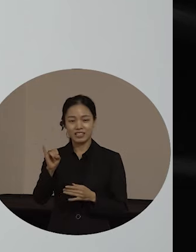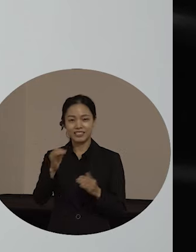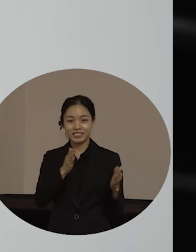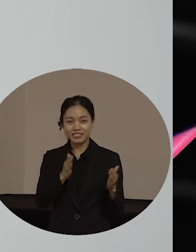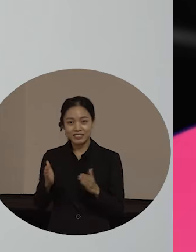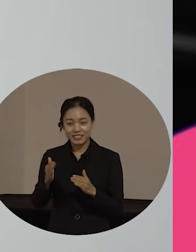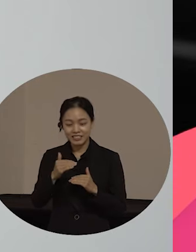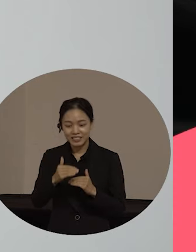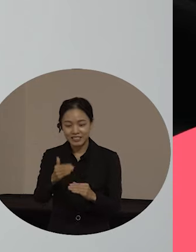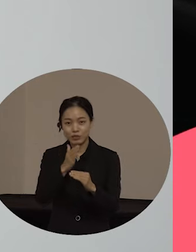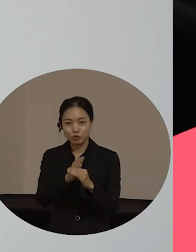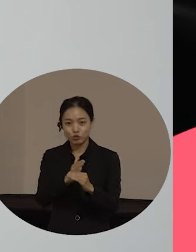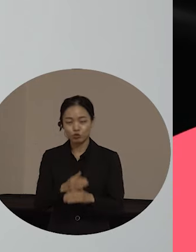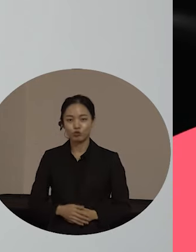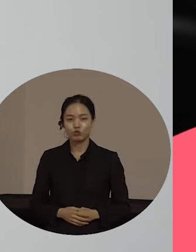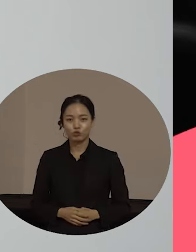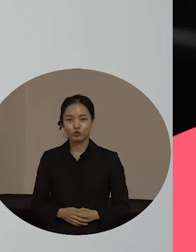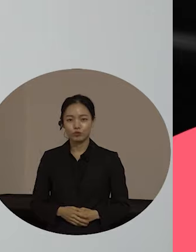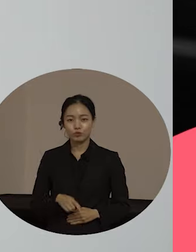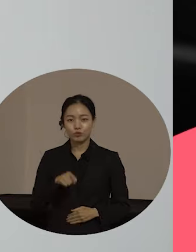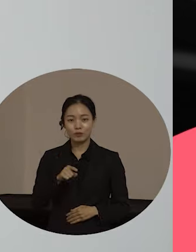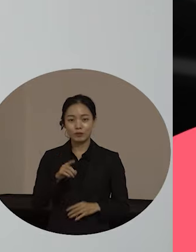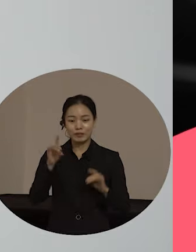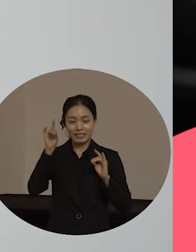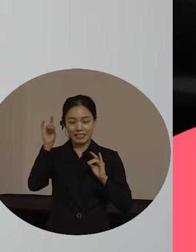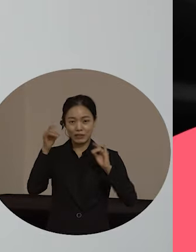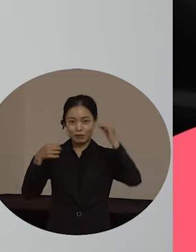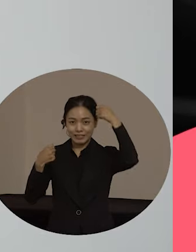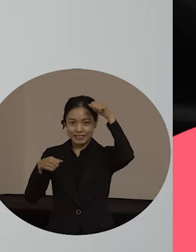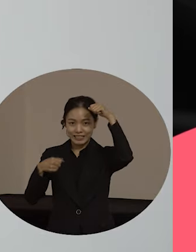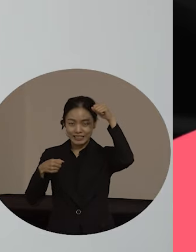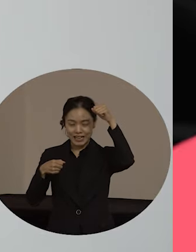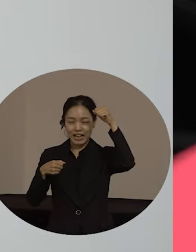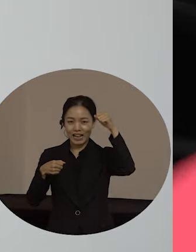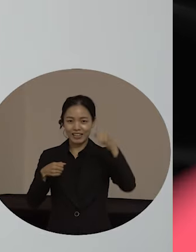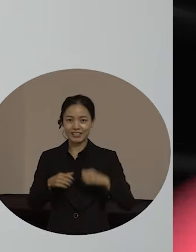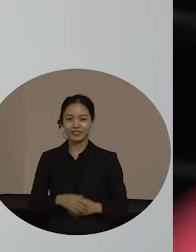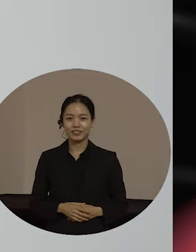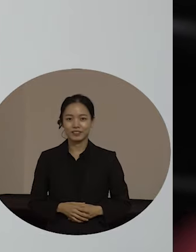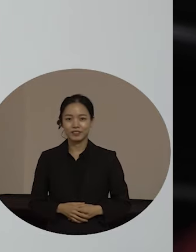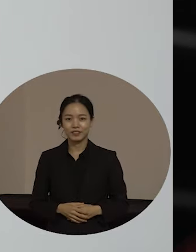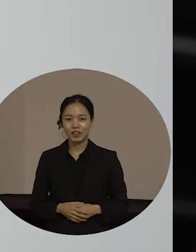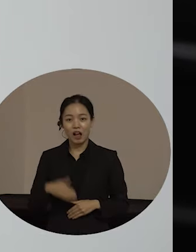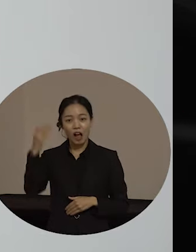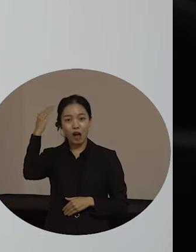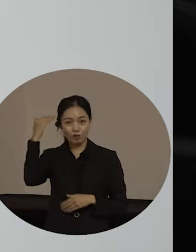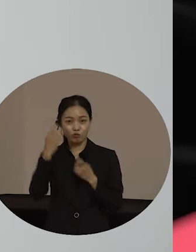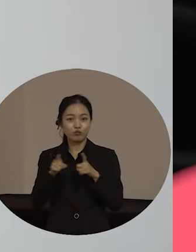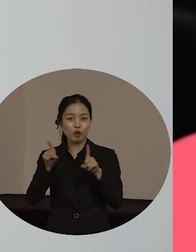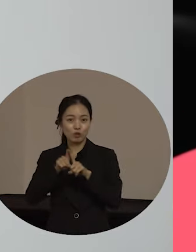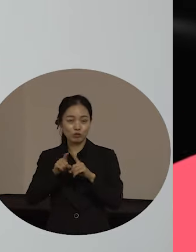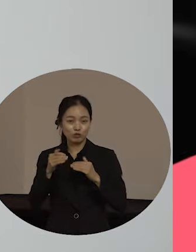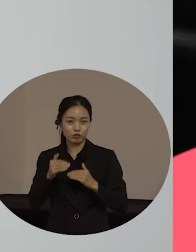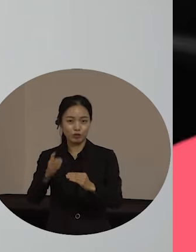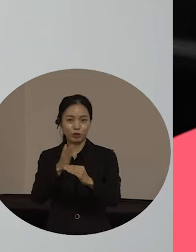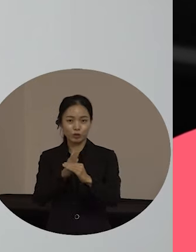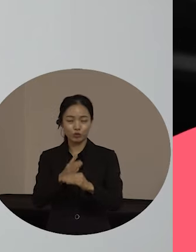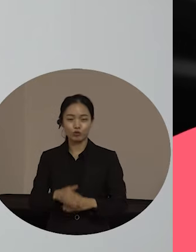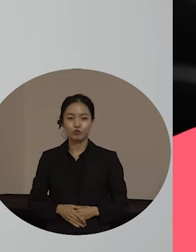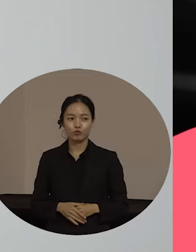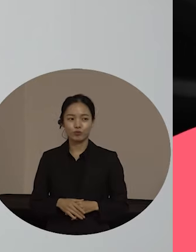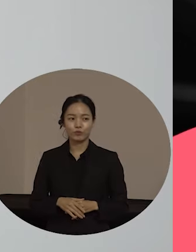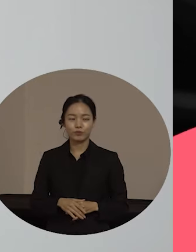and they're gonna give, of course, they enhance the the puppet theater, the